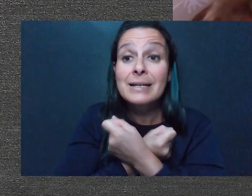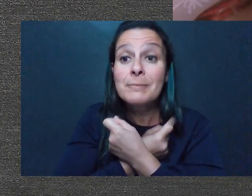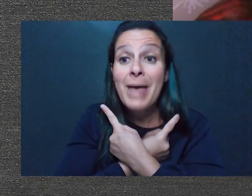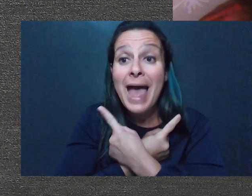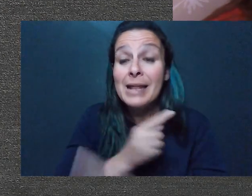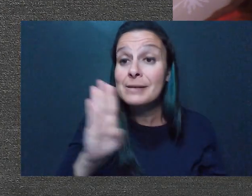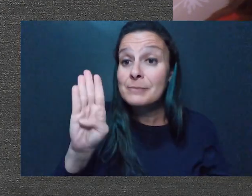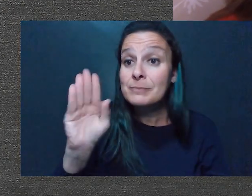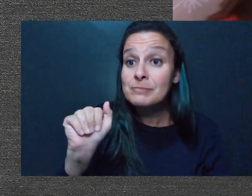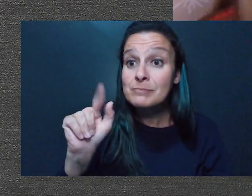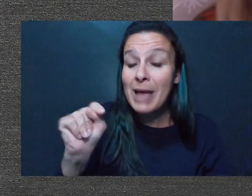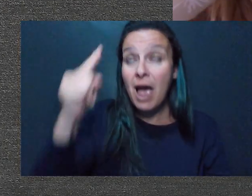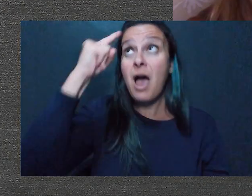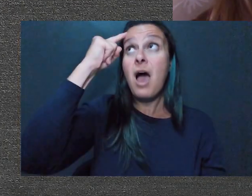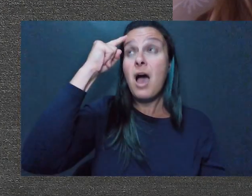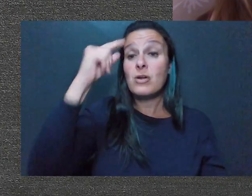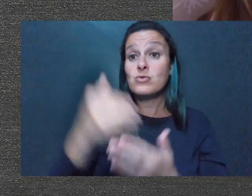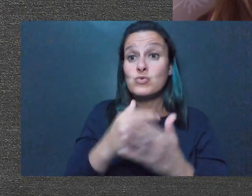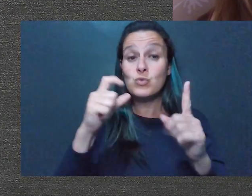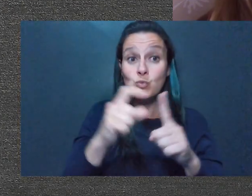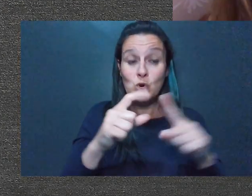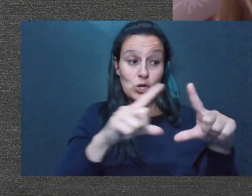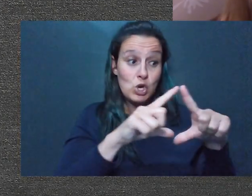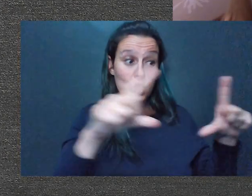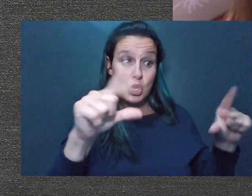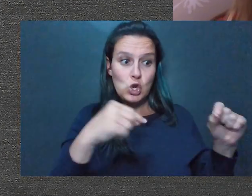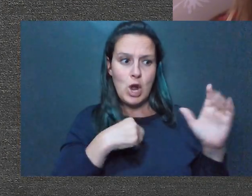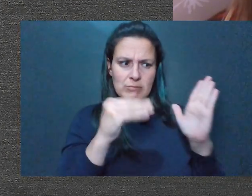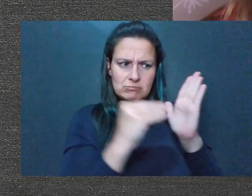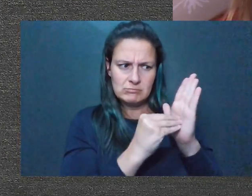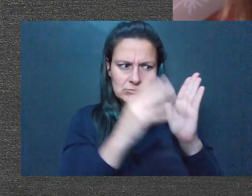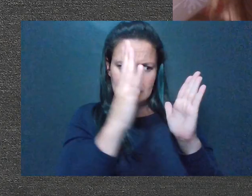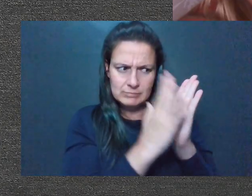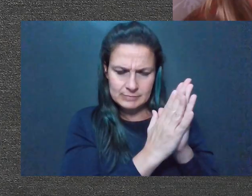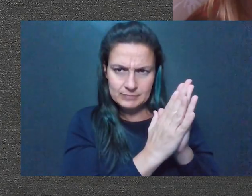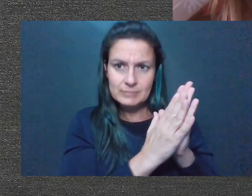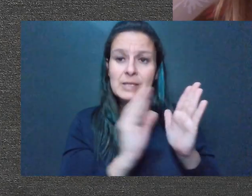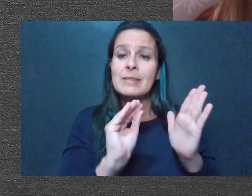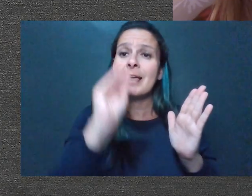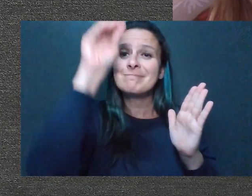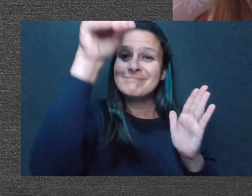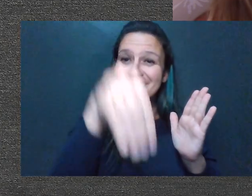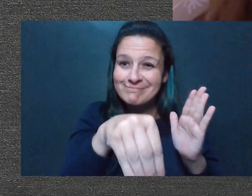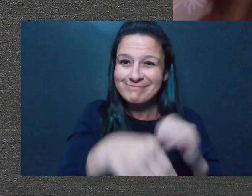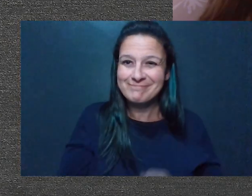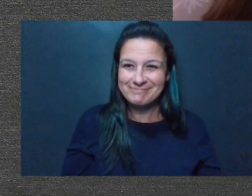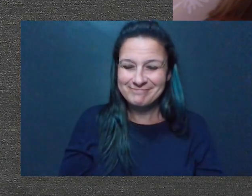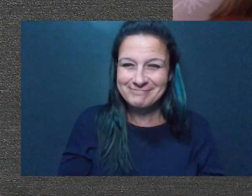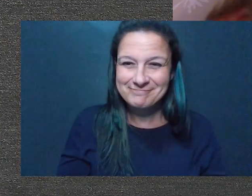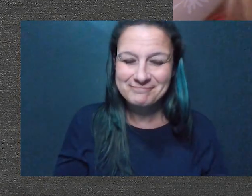I run and get a card that's blank, and I write the word on it and add it to its home.